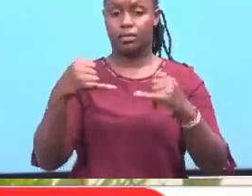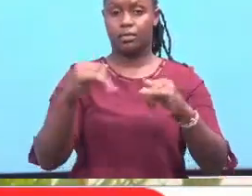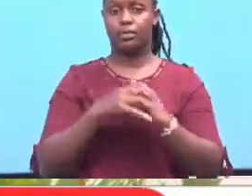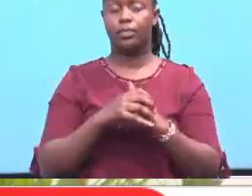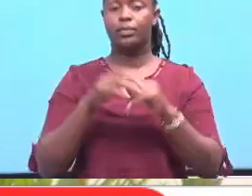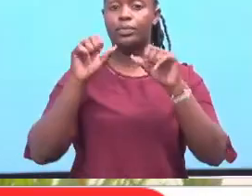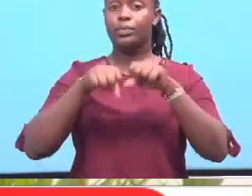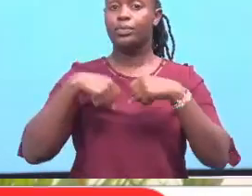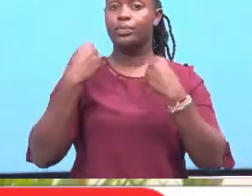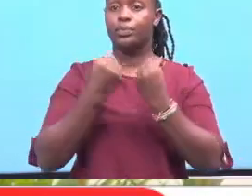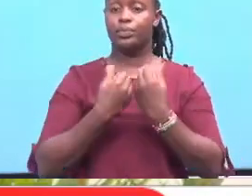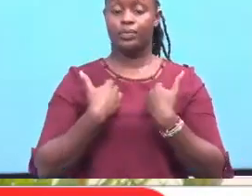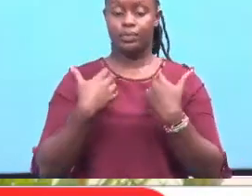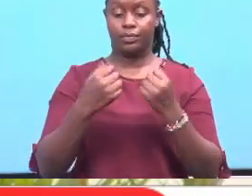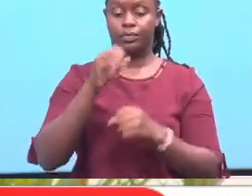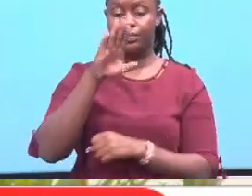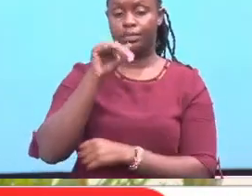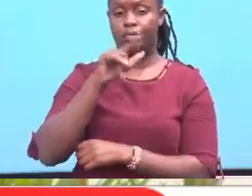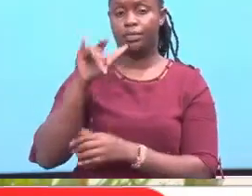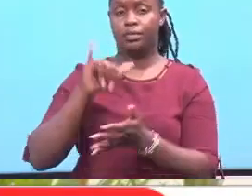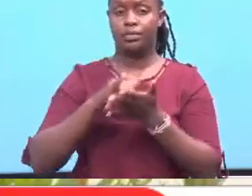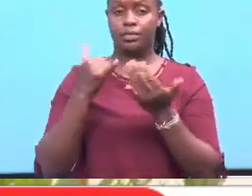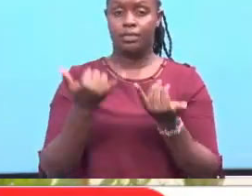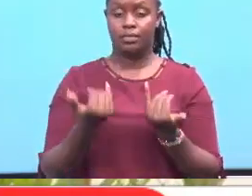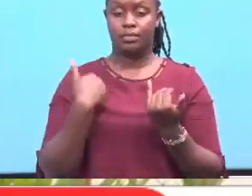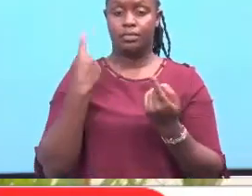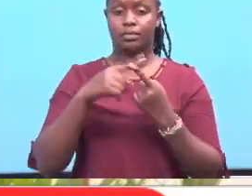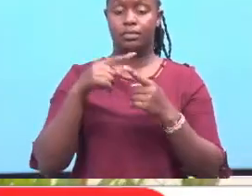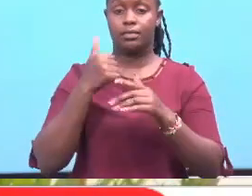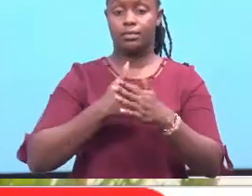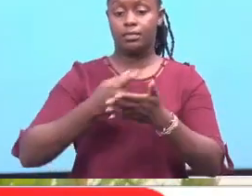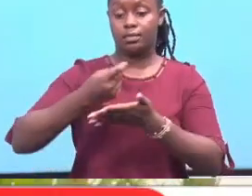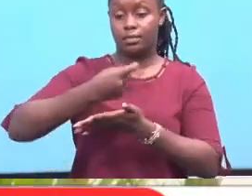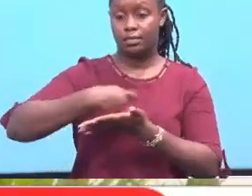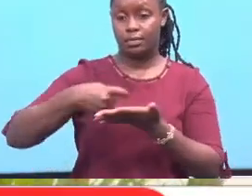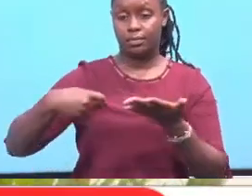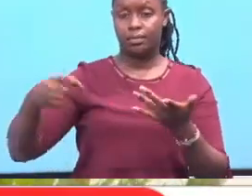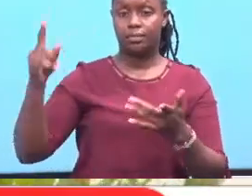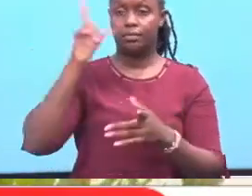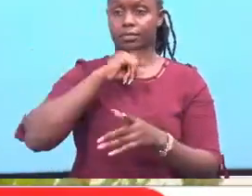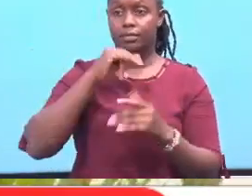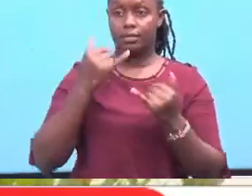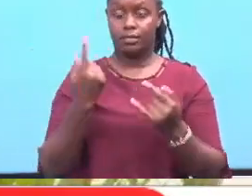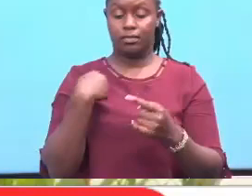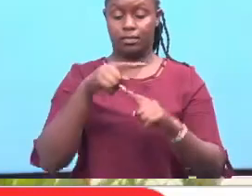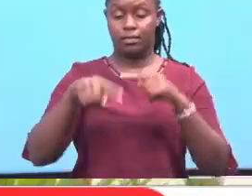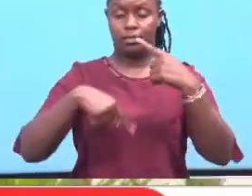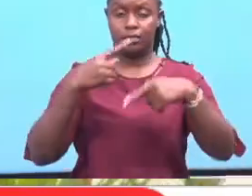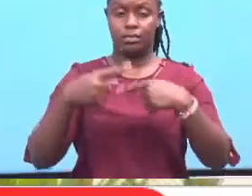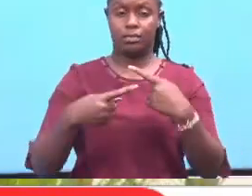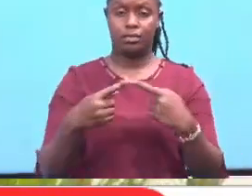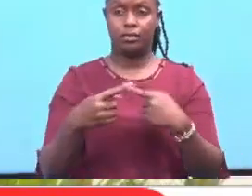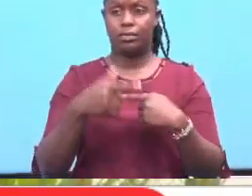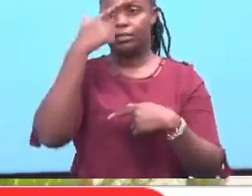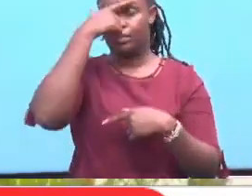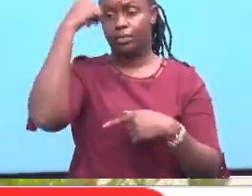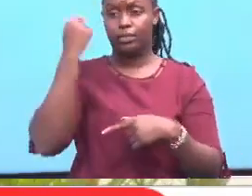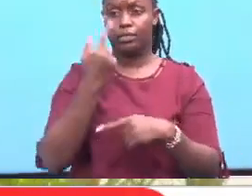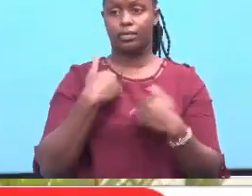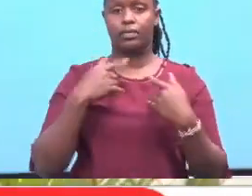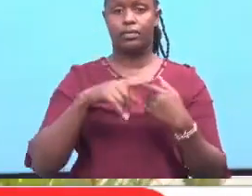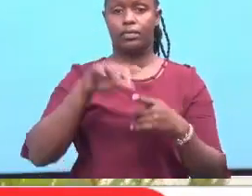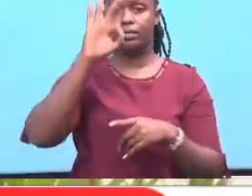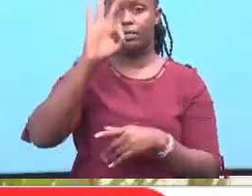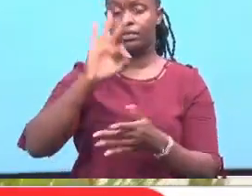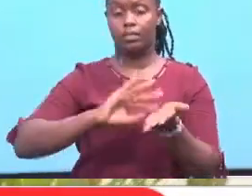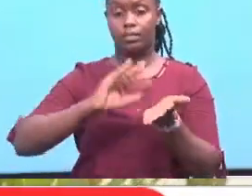Health Bill that you have now ascended into law, we are going to move forward, Your Excellency, because there are three funds that